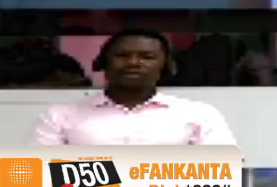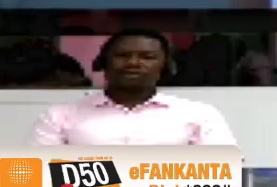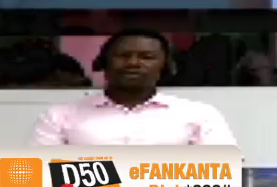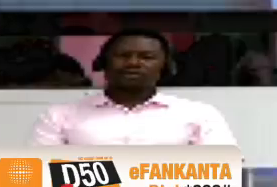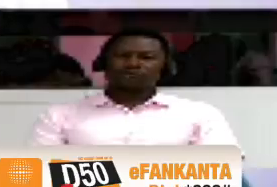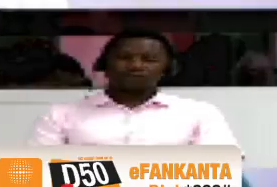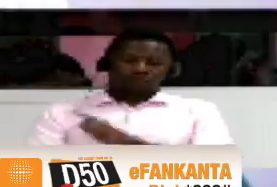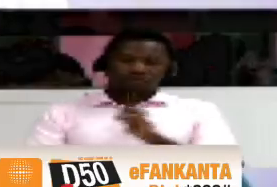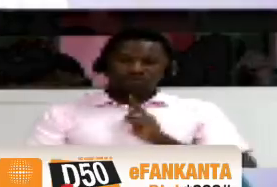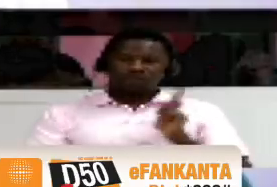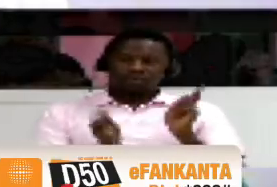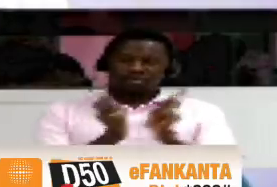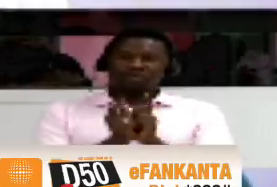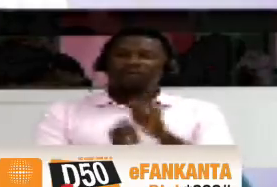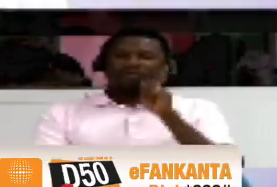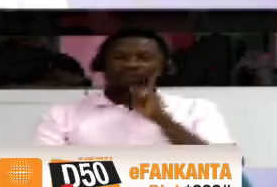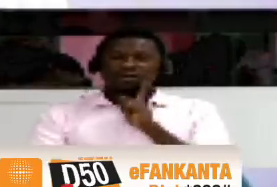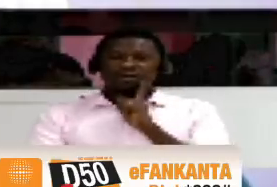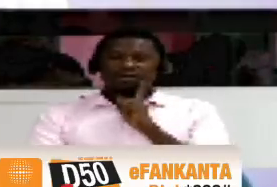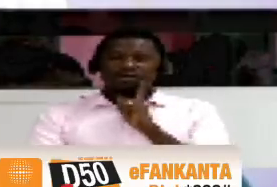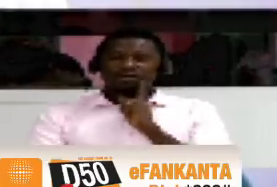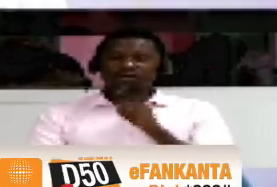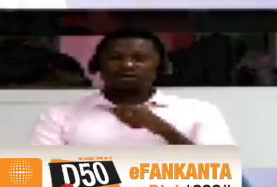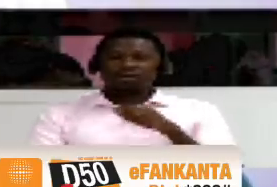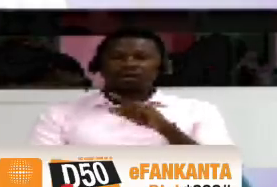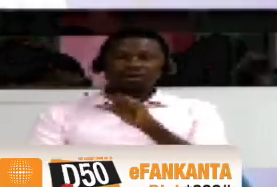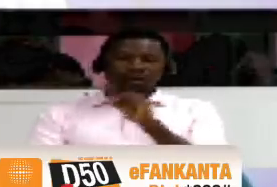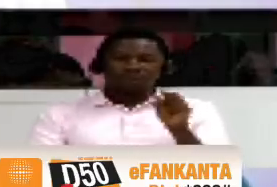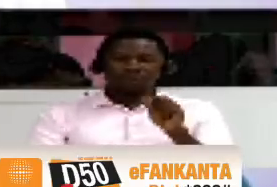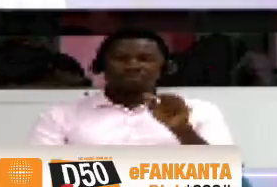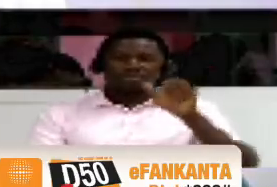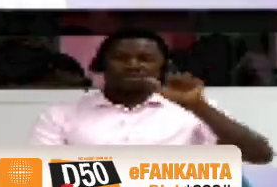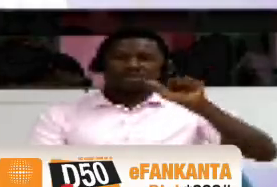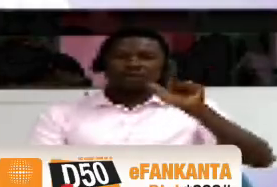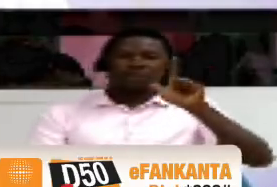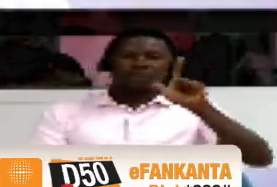We found the father by the name Ali Ubari.